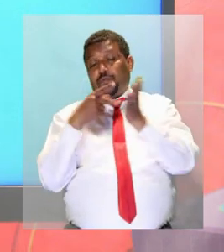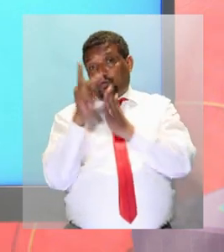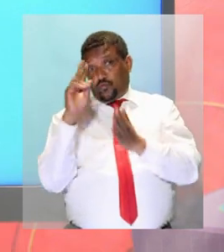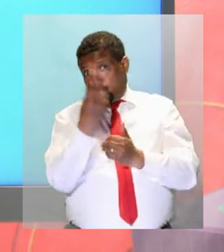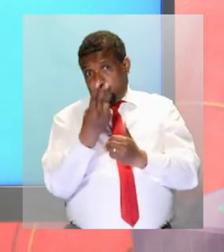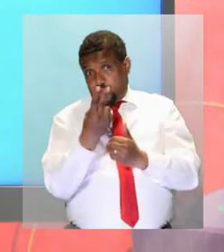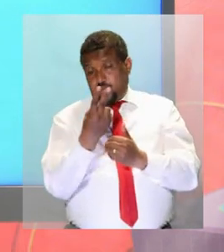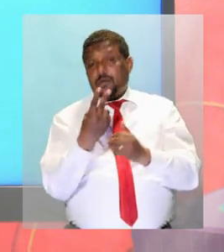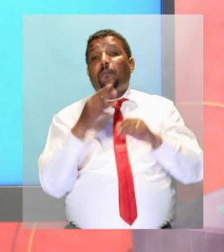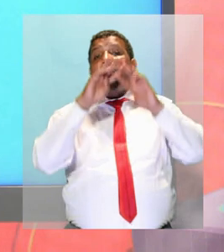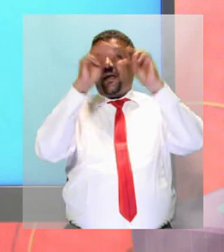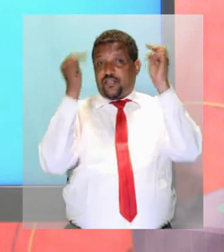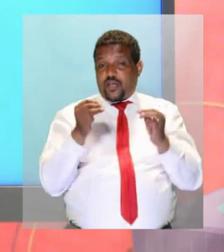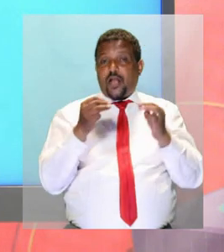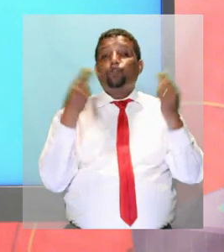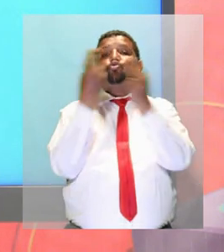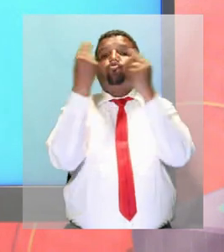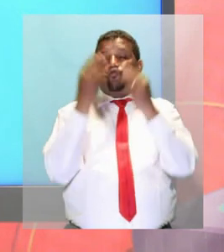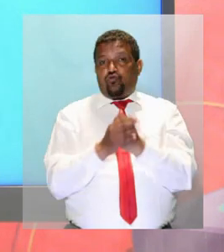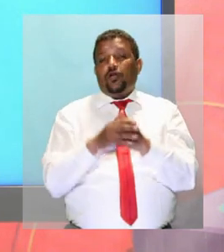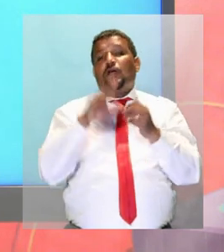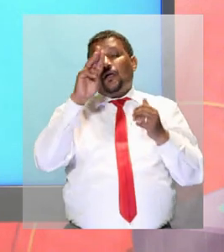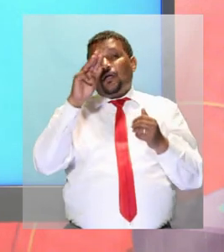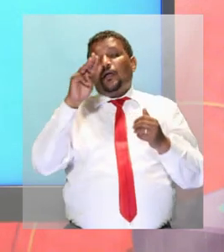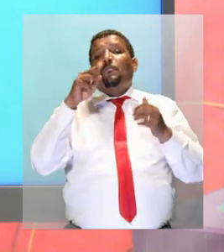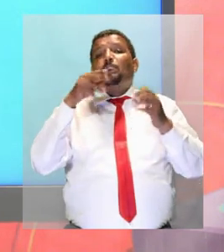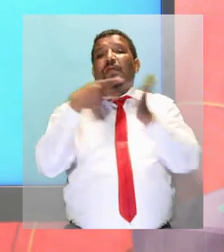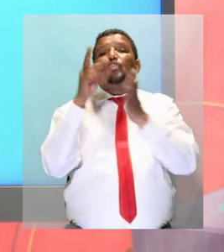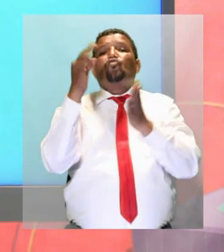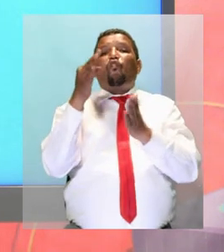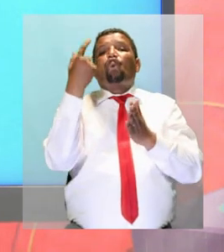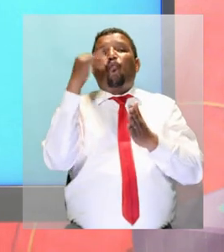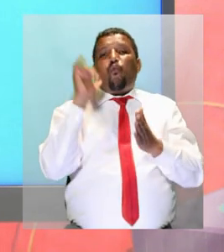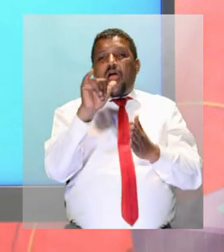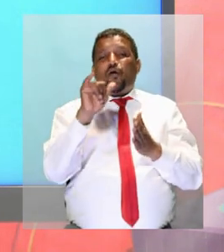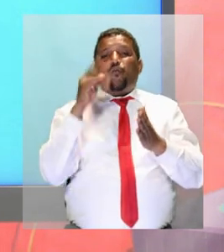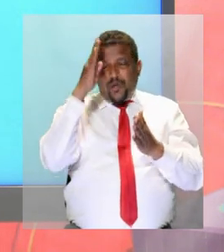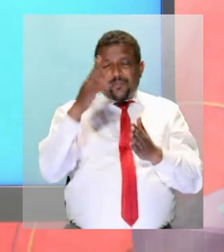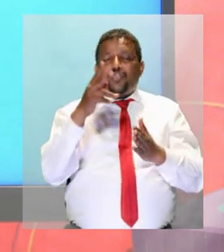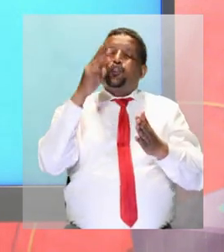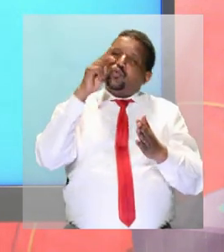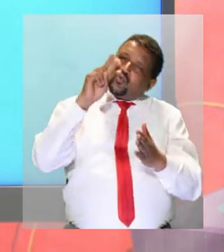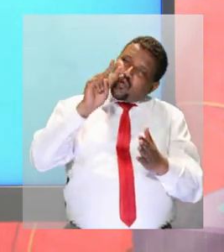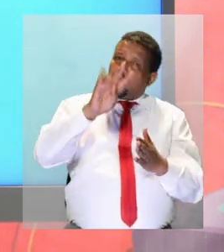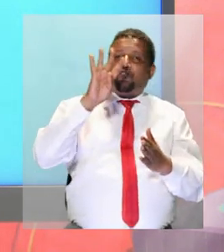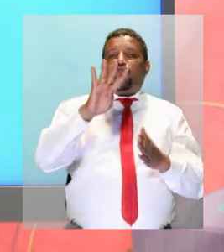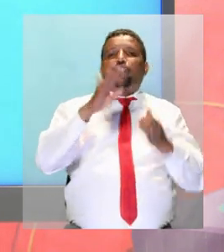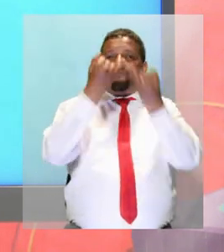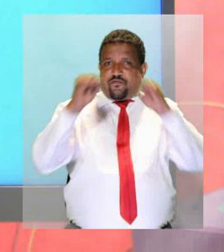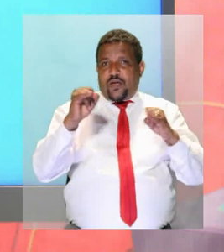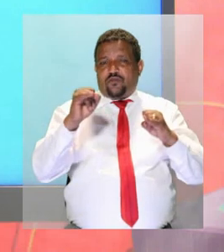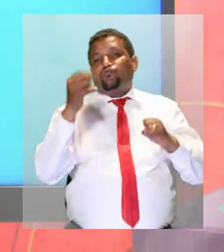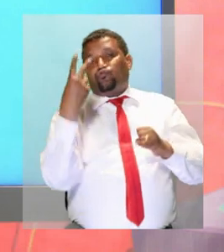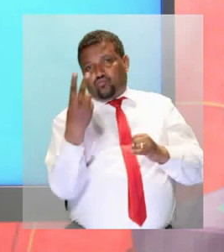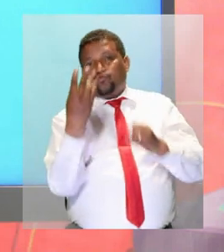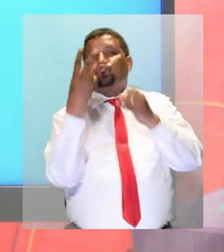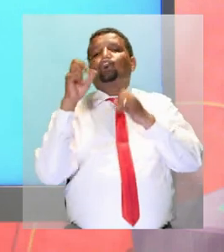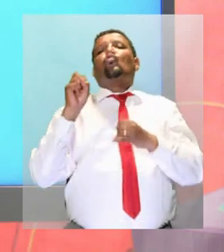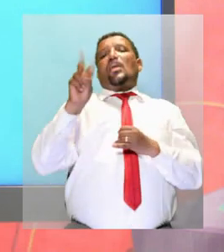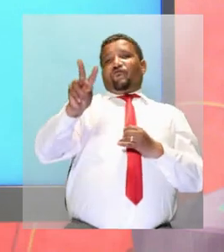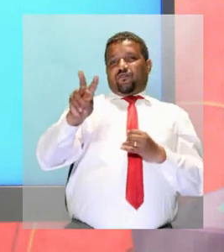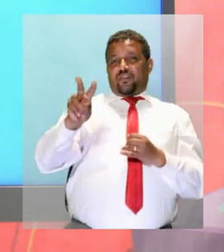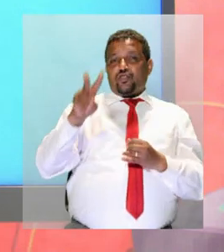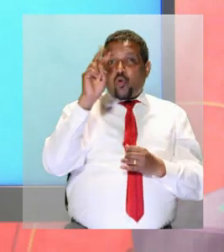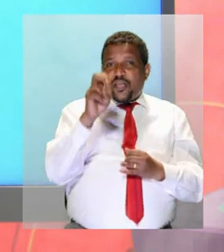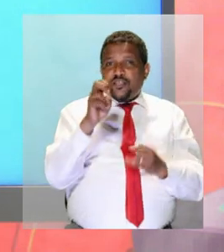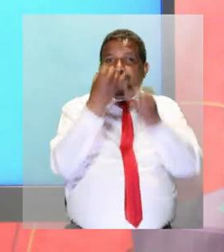Y. Hence, the MU of Y per price of Y will be 24 divided by 2, which is 12, and 20 divided by